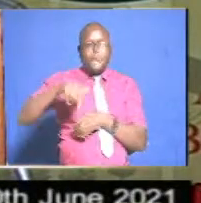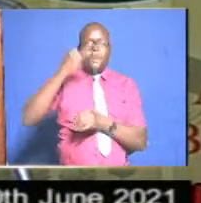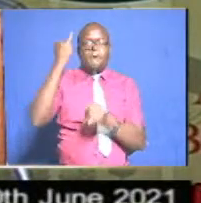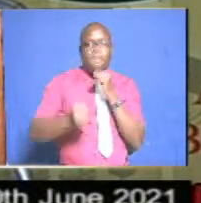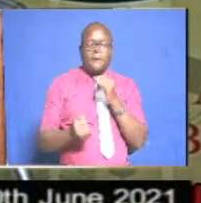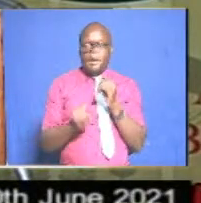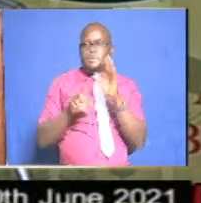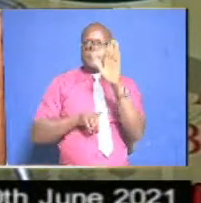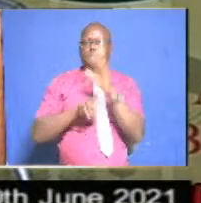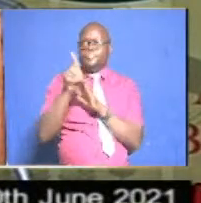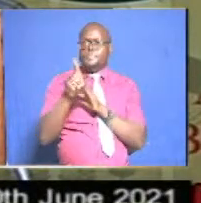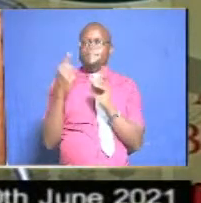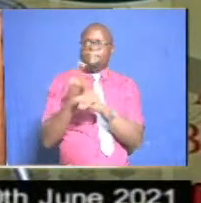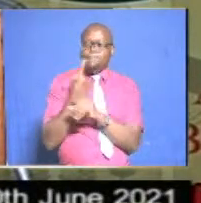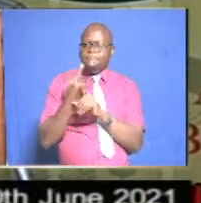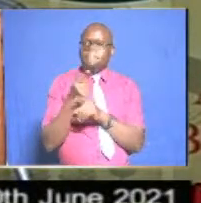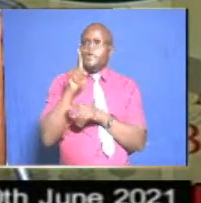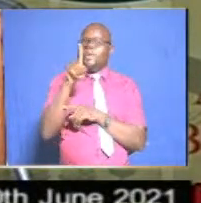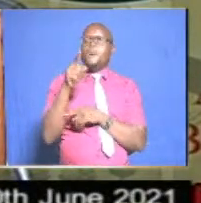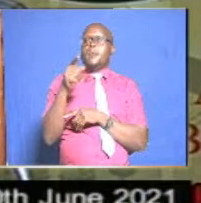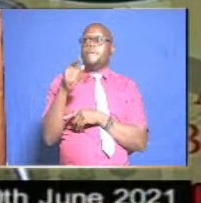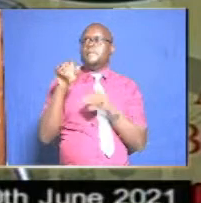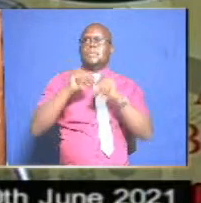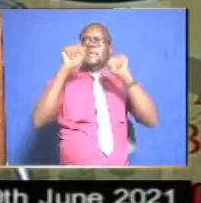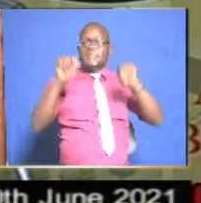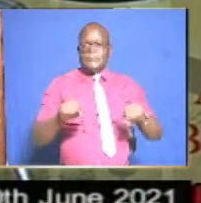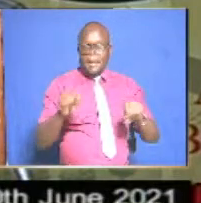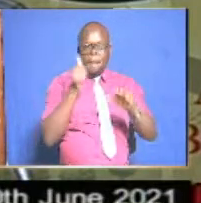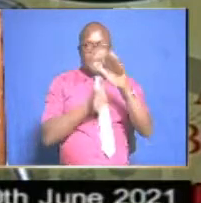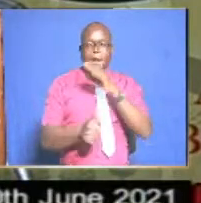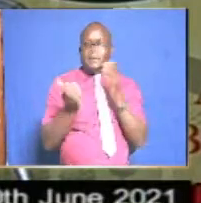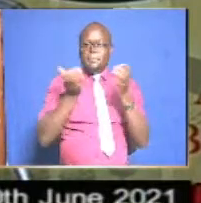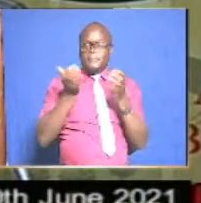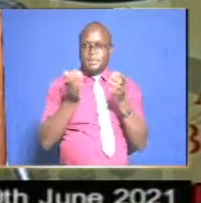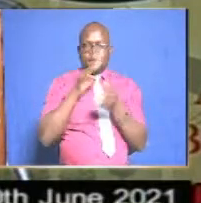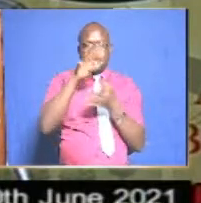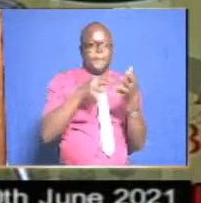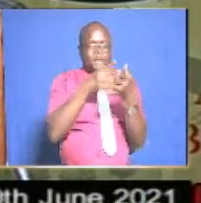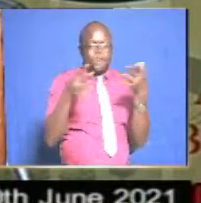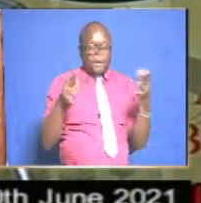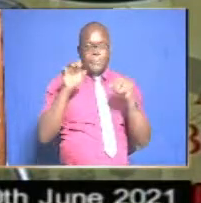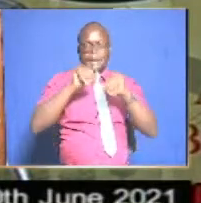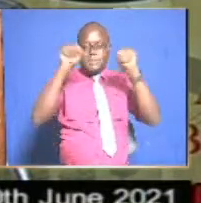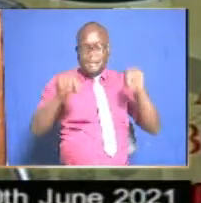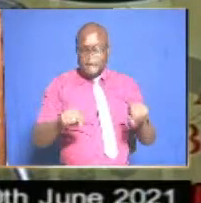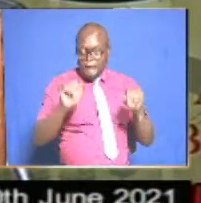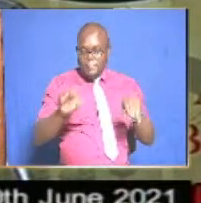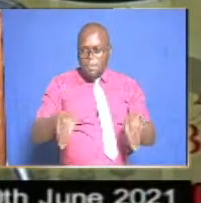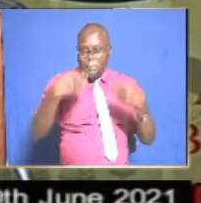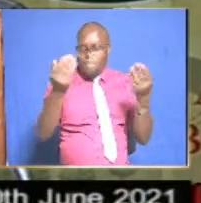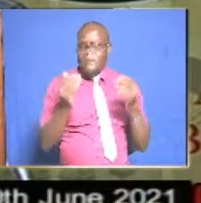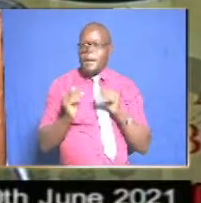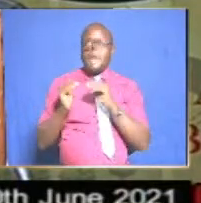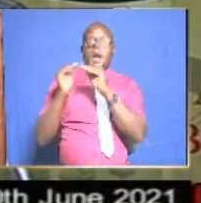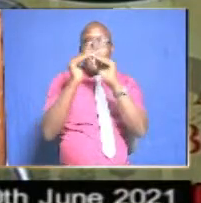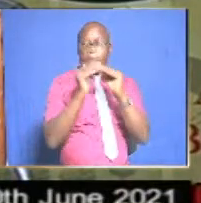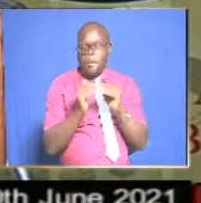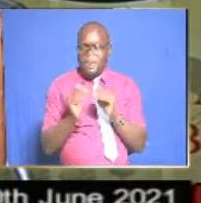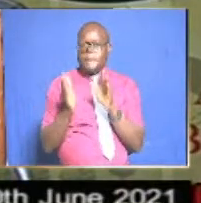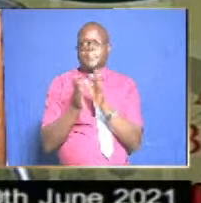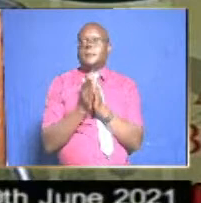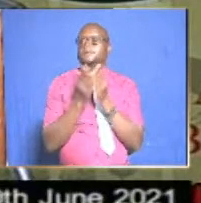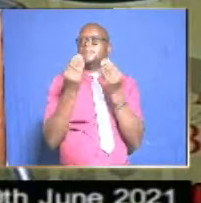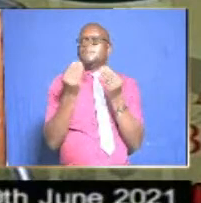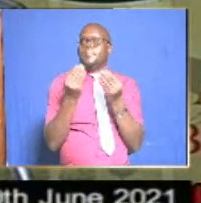development of maritime single window system under the trade net system. This will provide an harmonized and